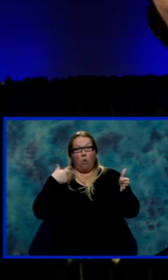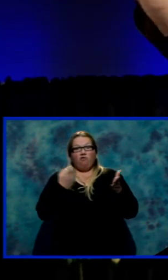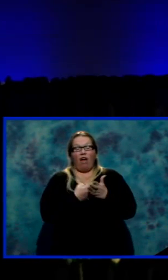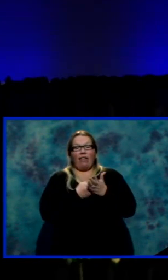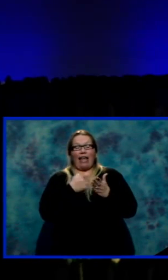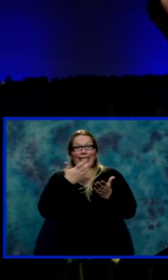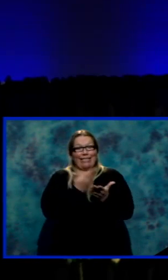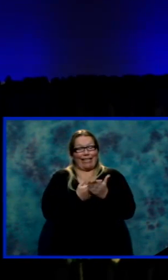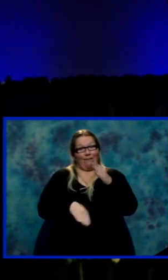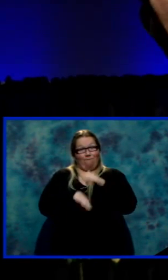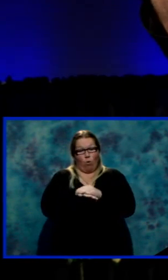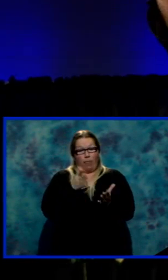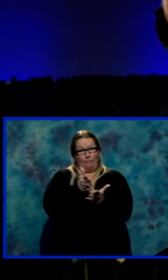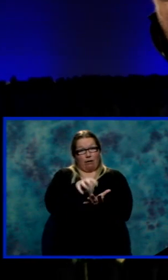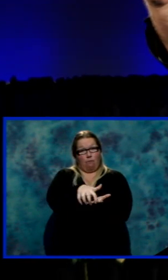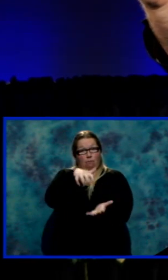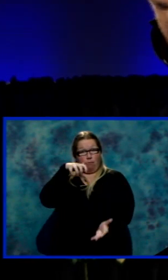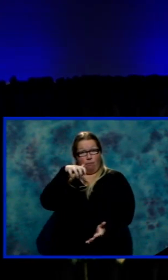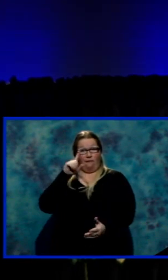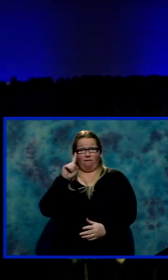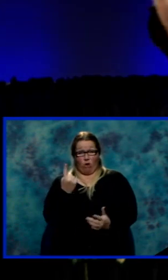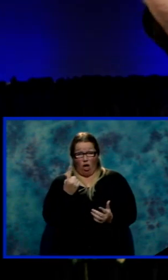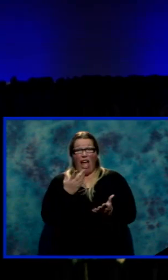seats. So if you can